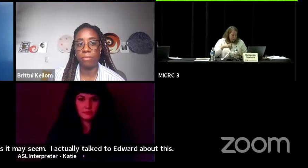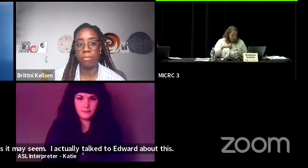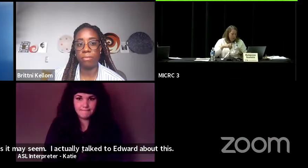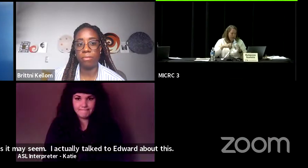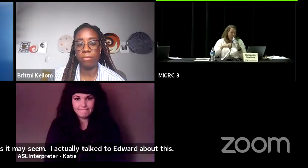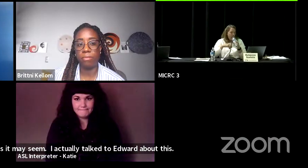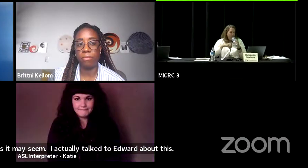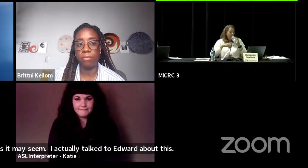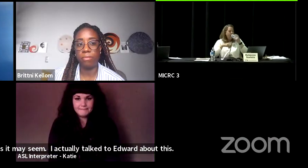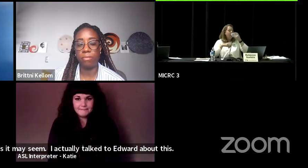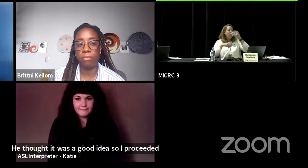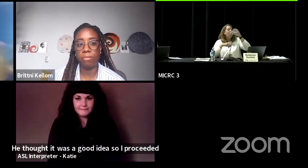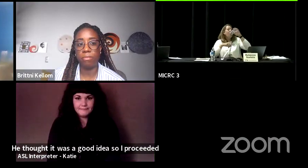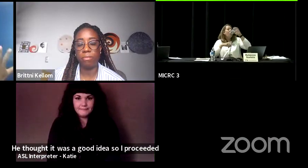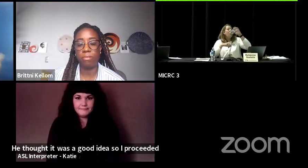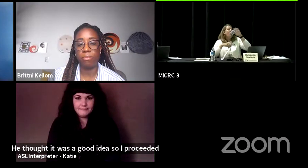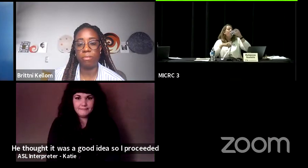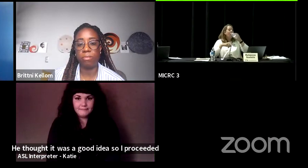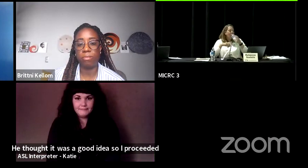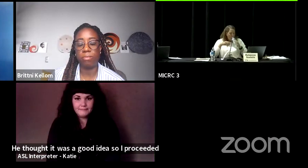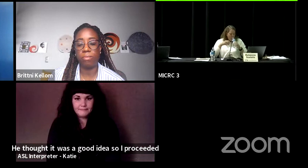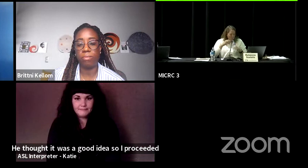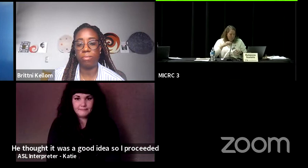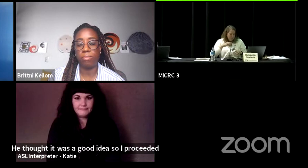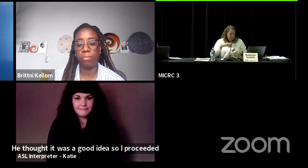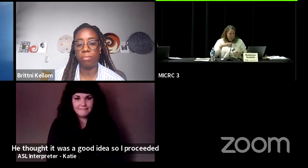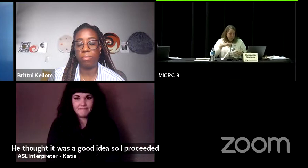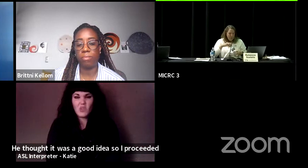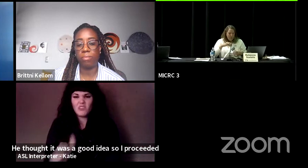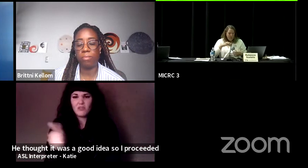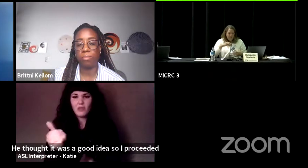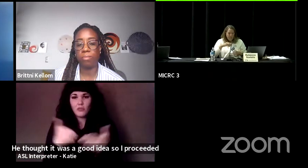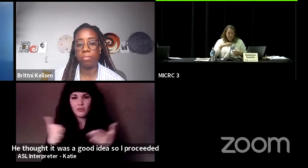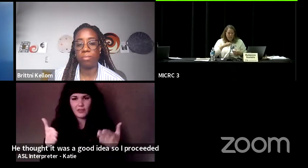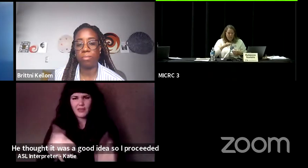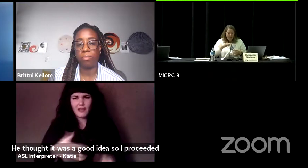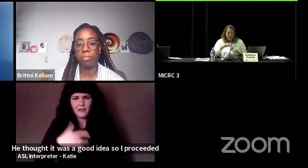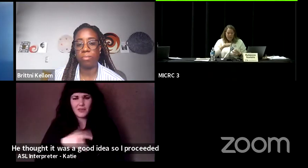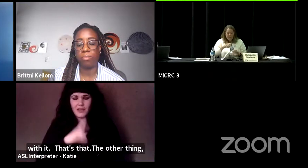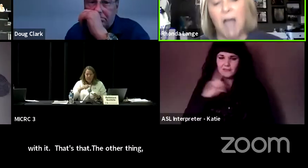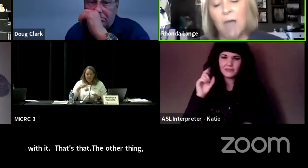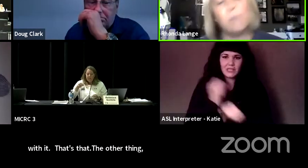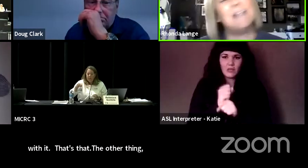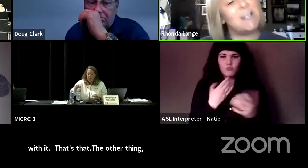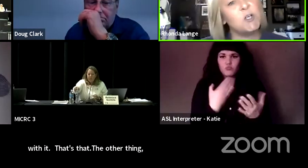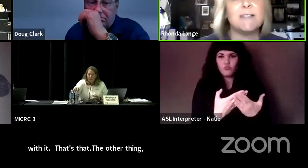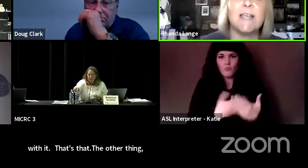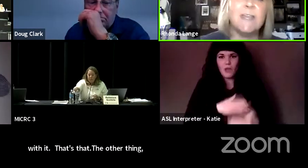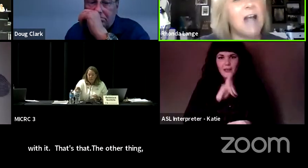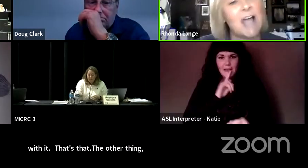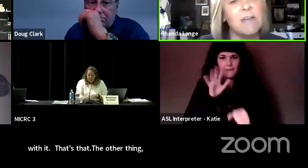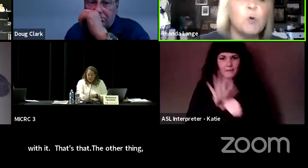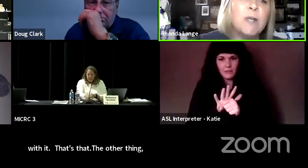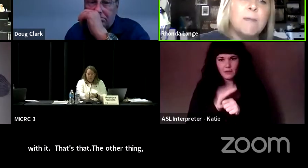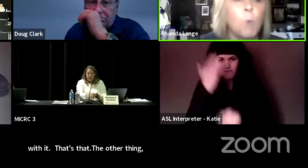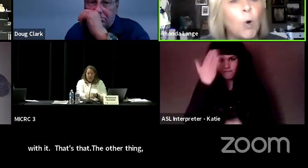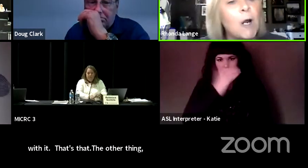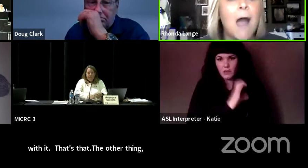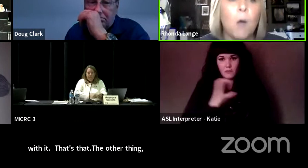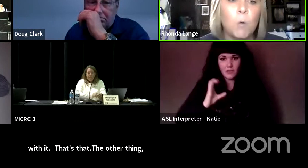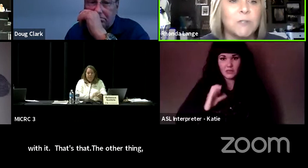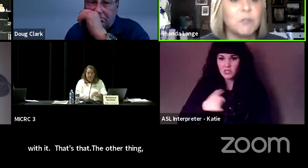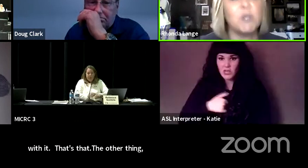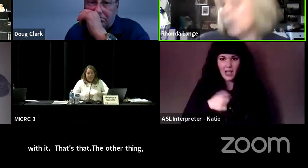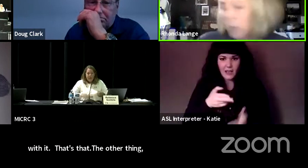That's that. And the other thing, I think I have definitely shown my commitment to this commission. I would dare to say that I have put in